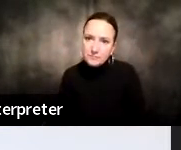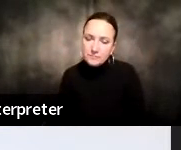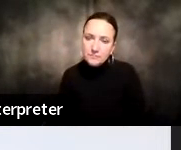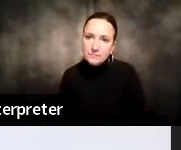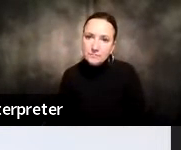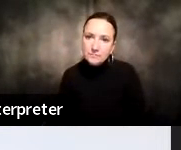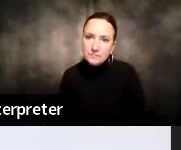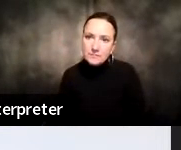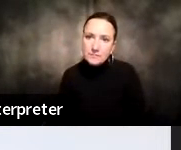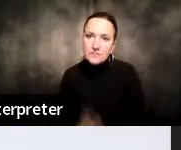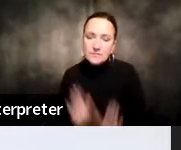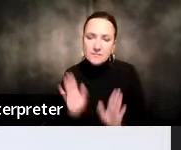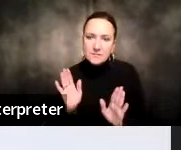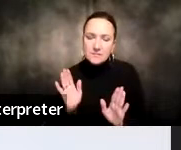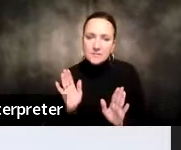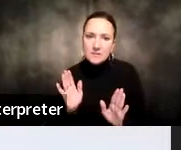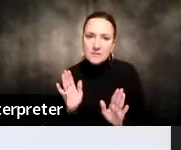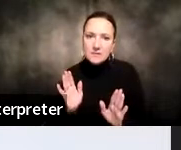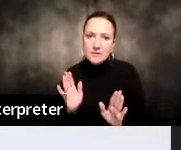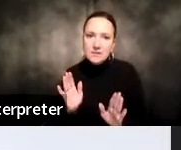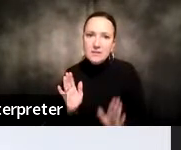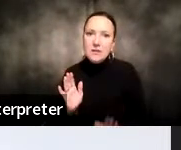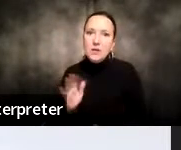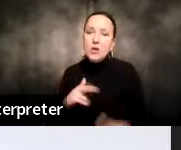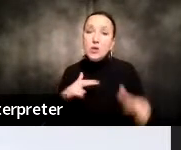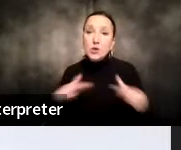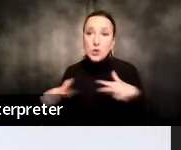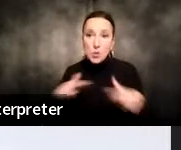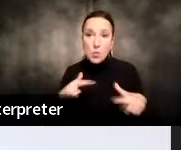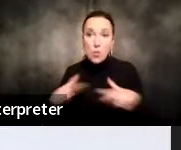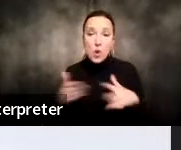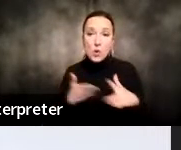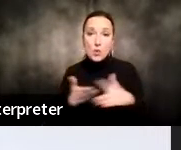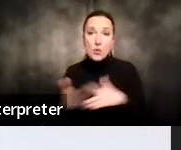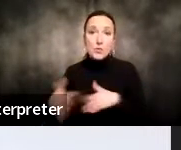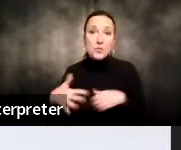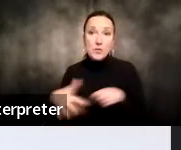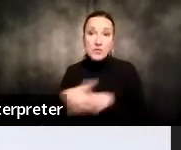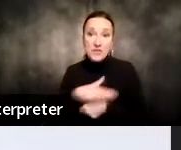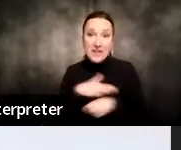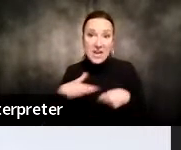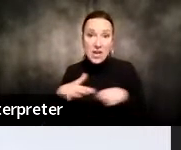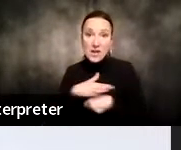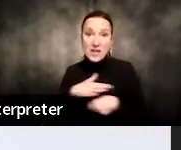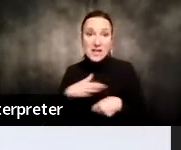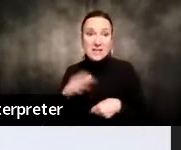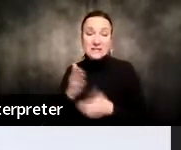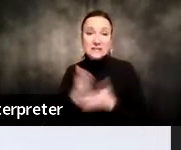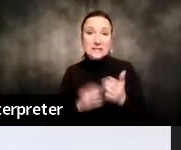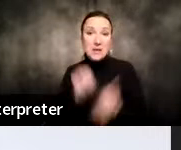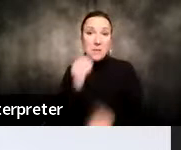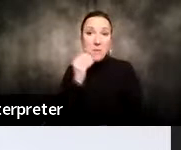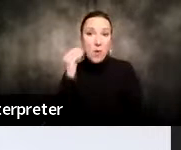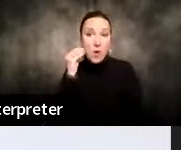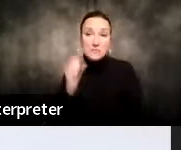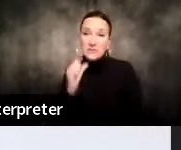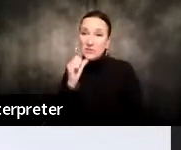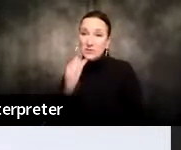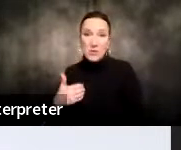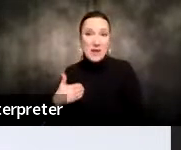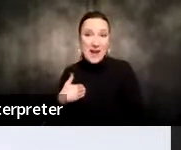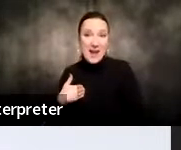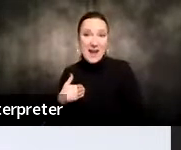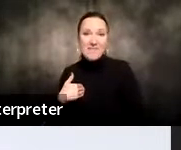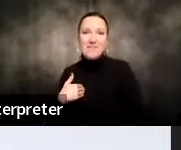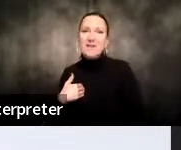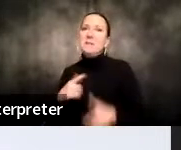And you will find, you walk through Trinidad, you will find examples of homes that don't have any of this, but those were built before the regulations were